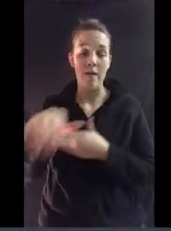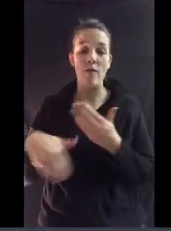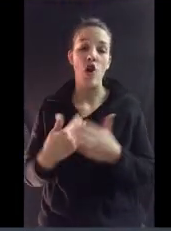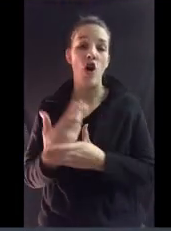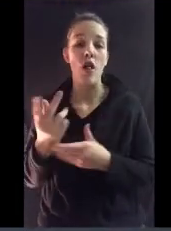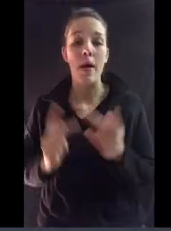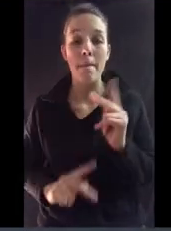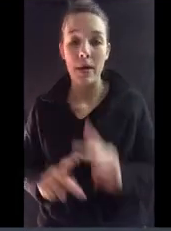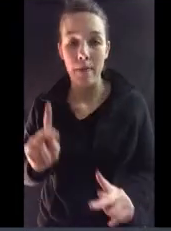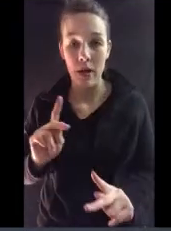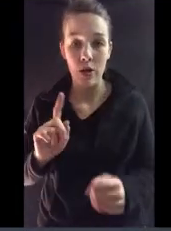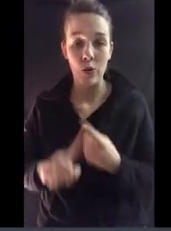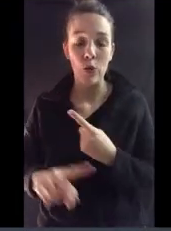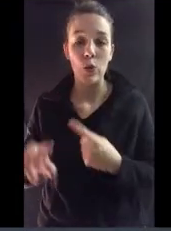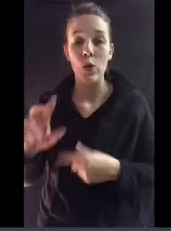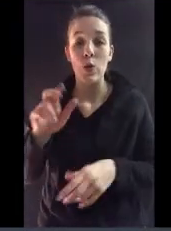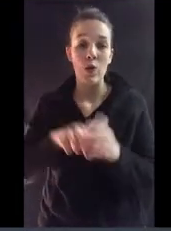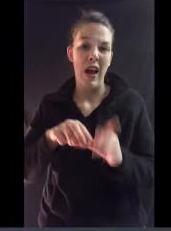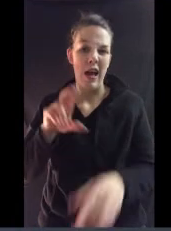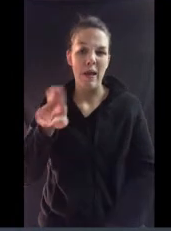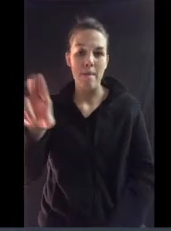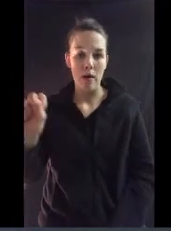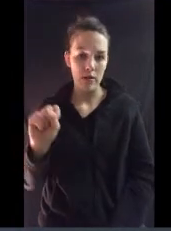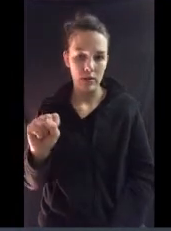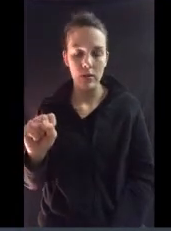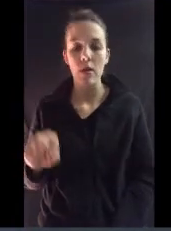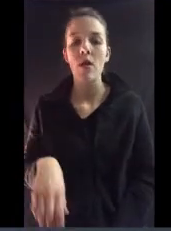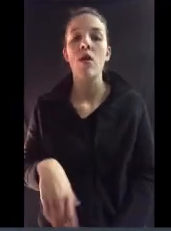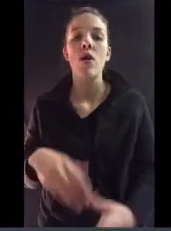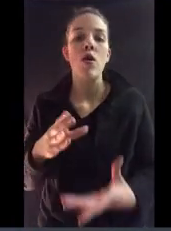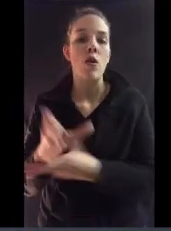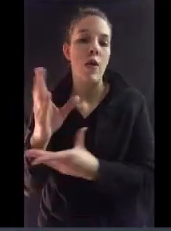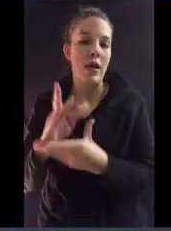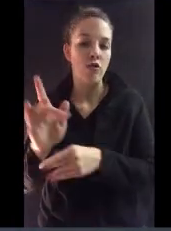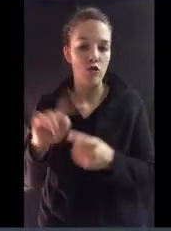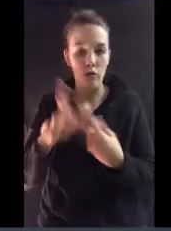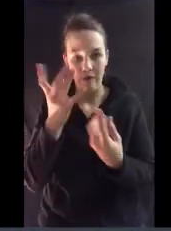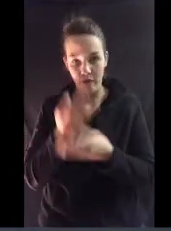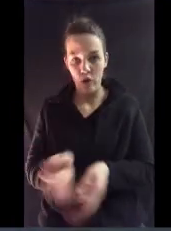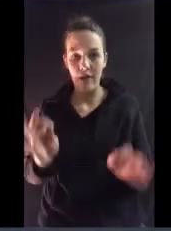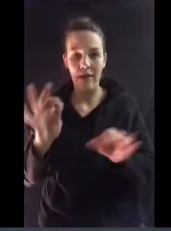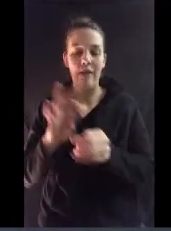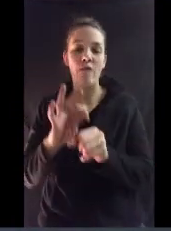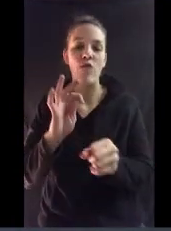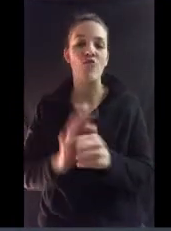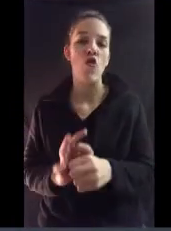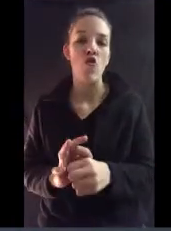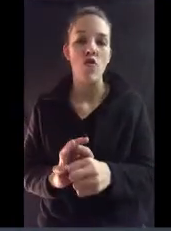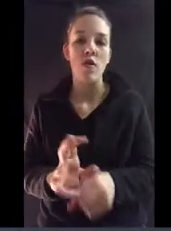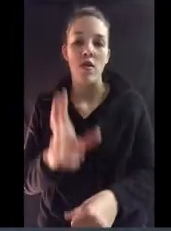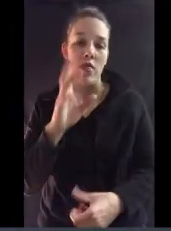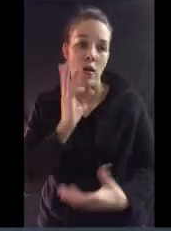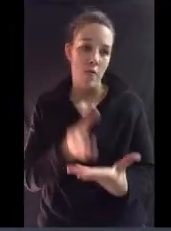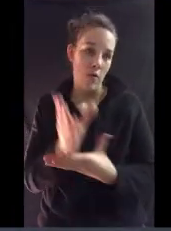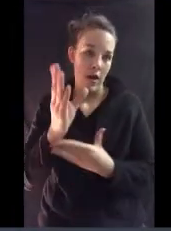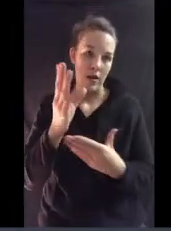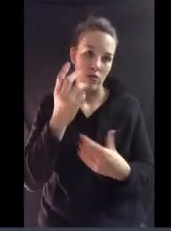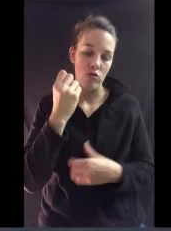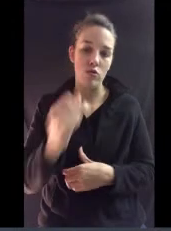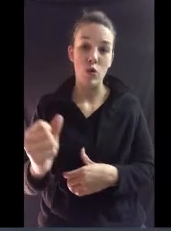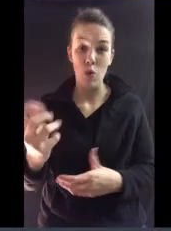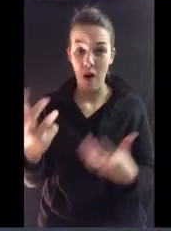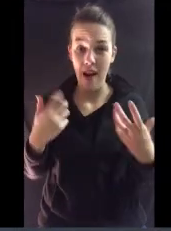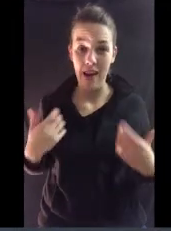The right of all people to ride a bus, the right to freely vote, the right